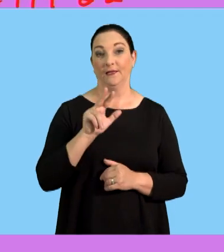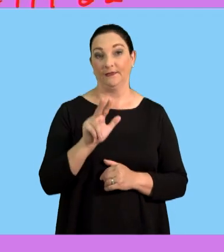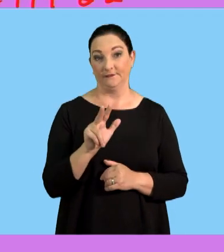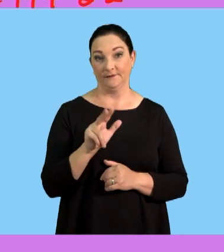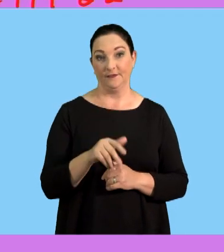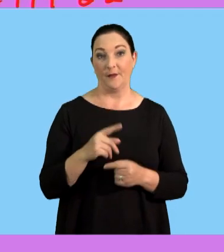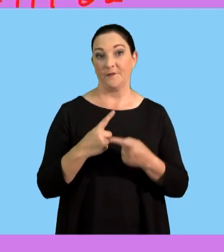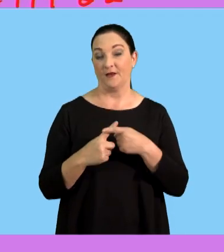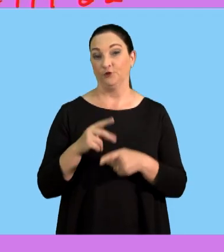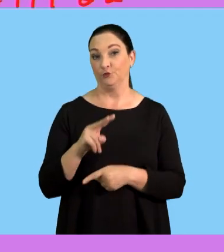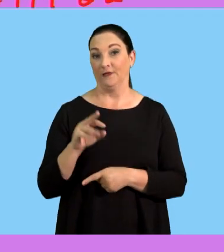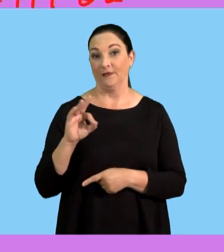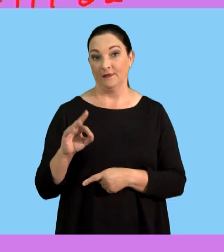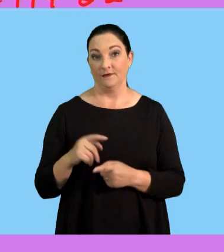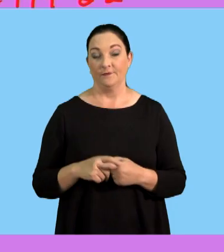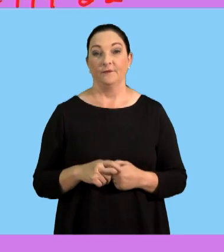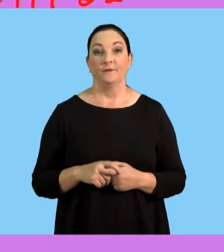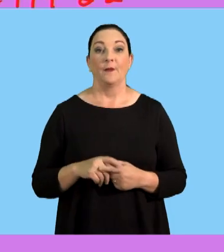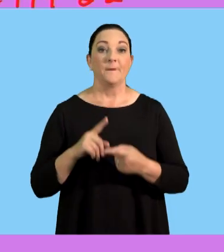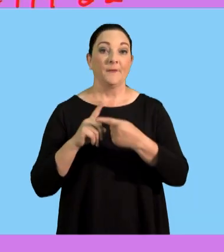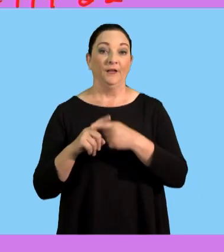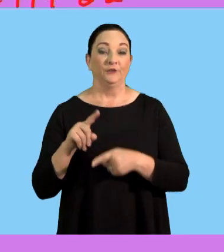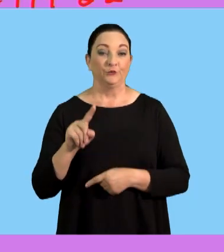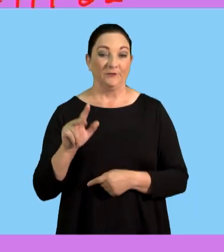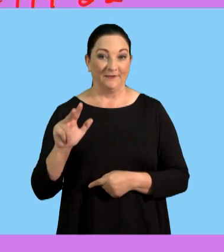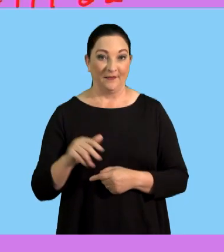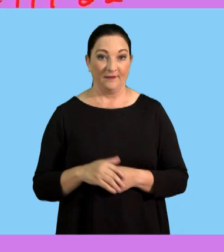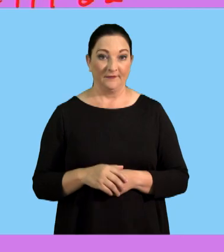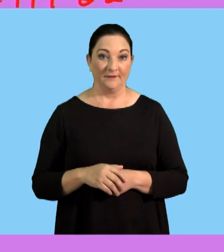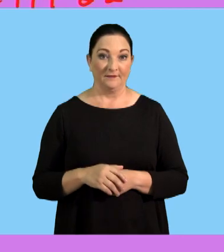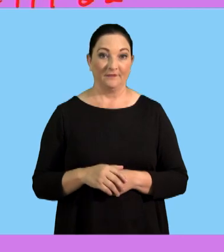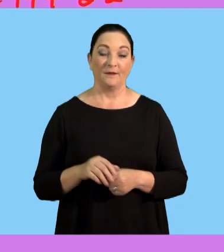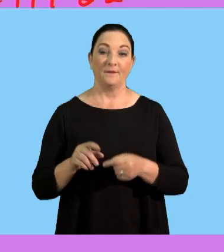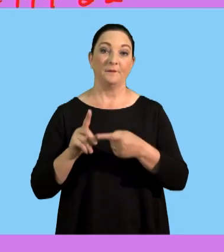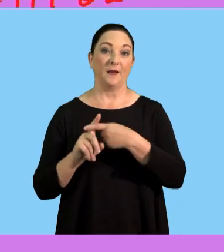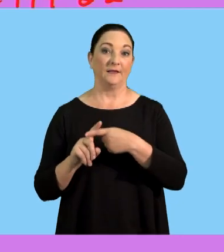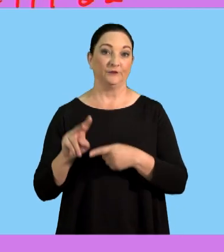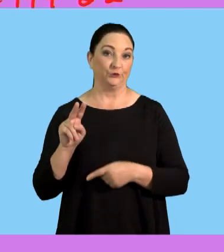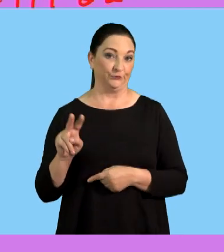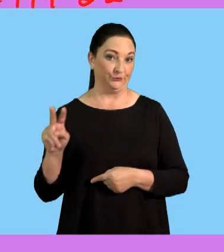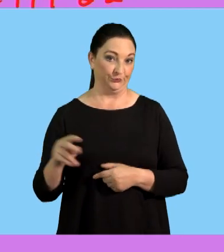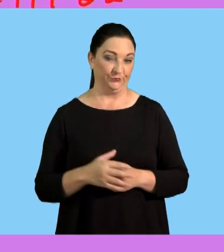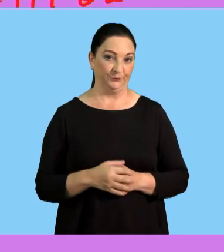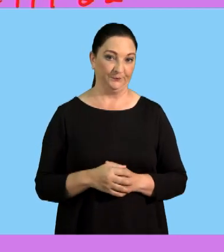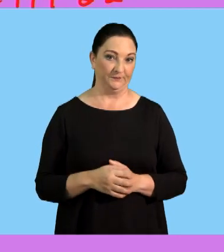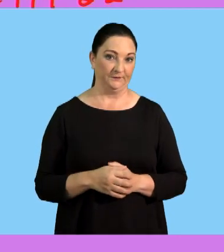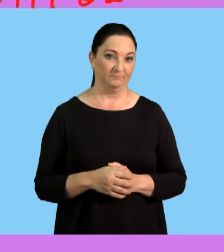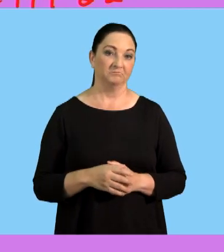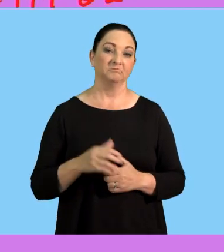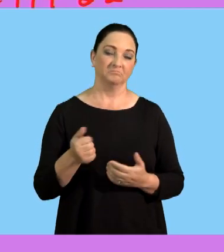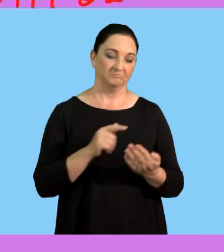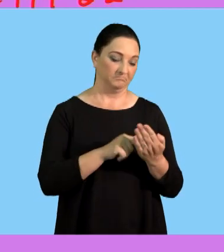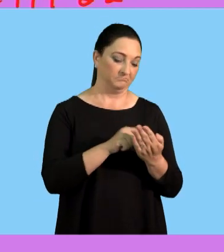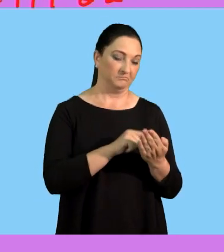be 38 plus 23 plus 18 plus